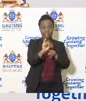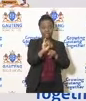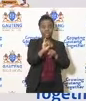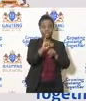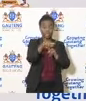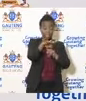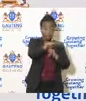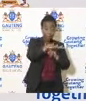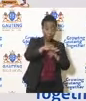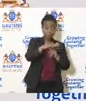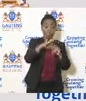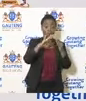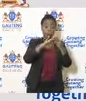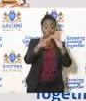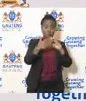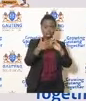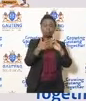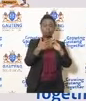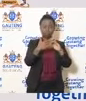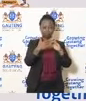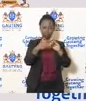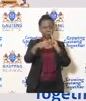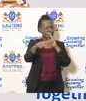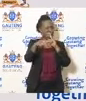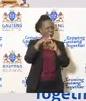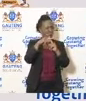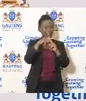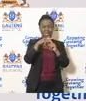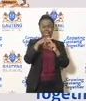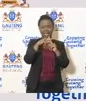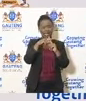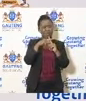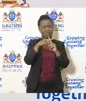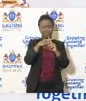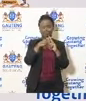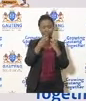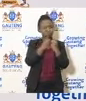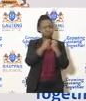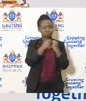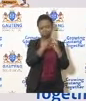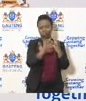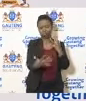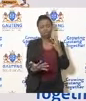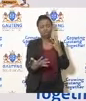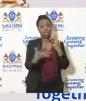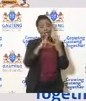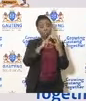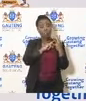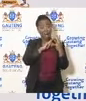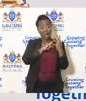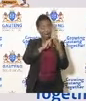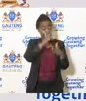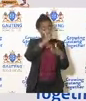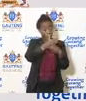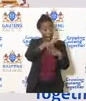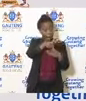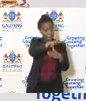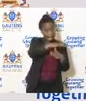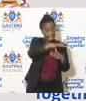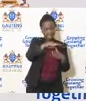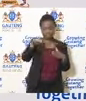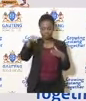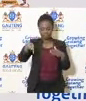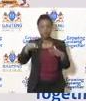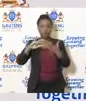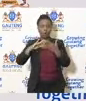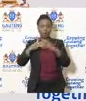that community, we got a lot more positive cases because of the interaction between a workplace and the community. So